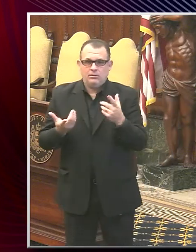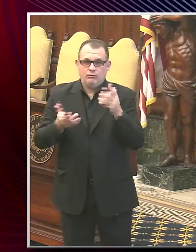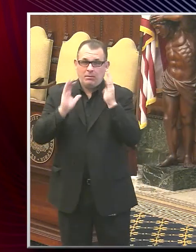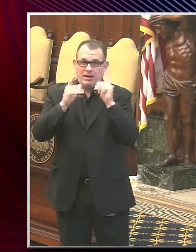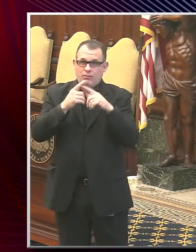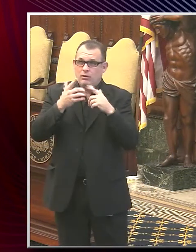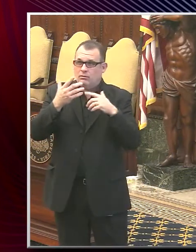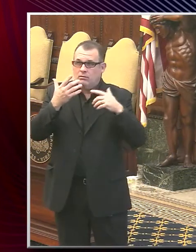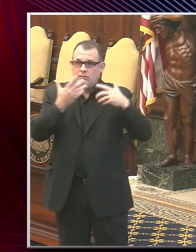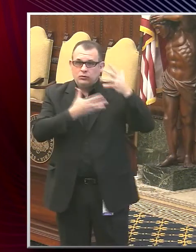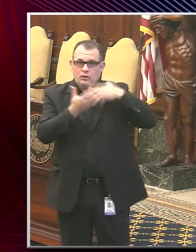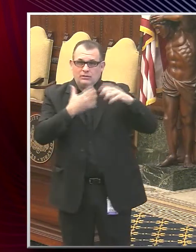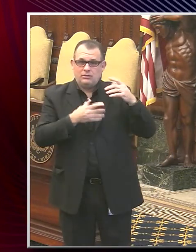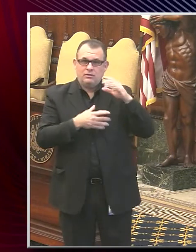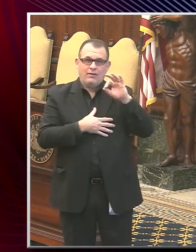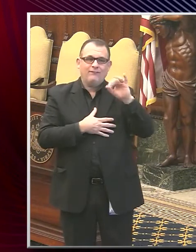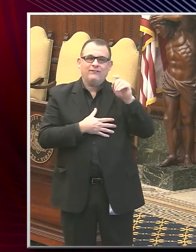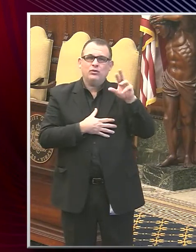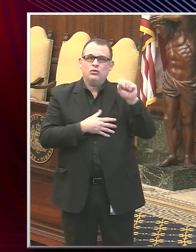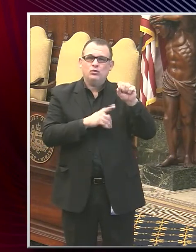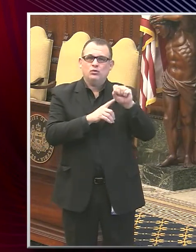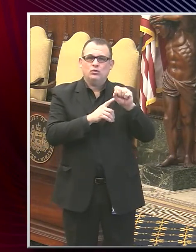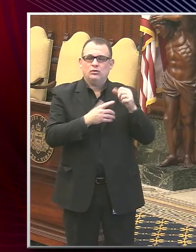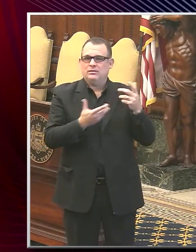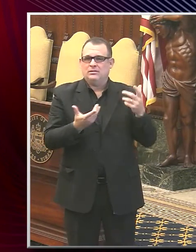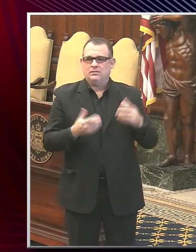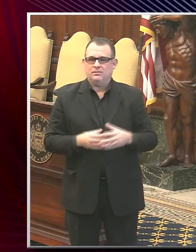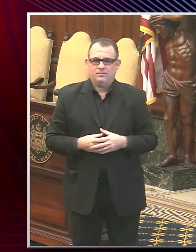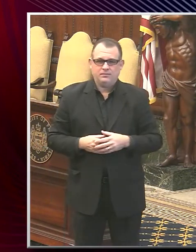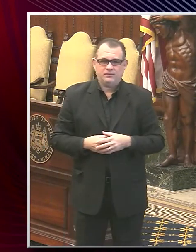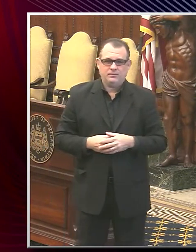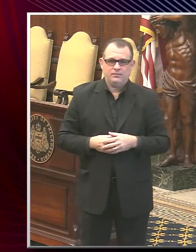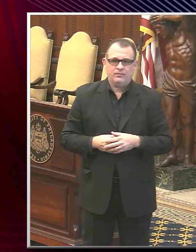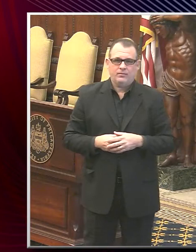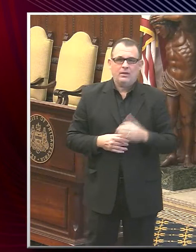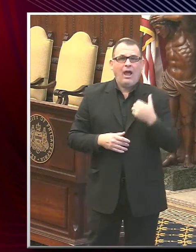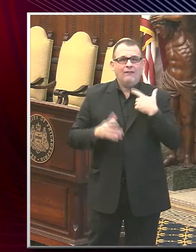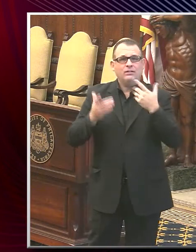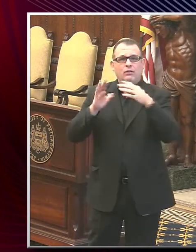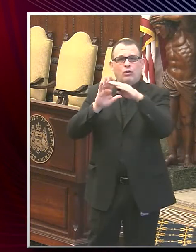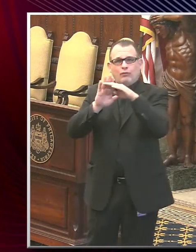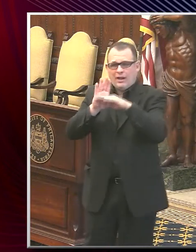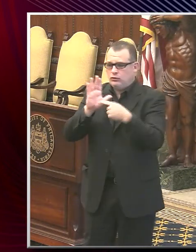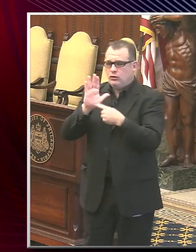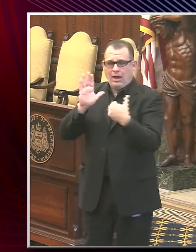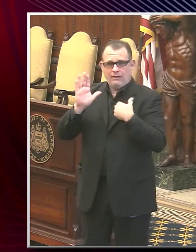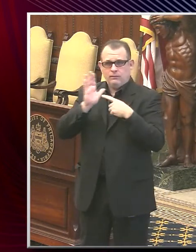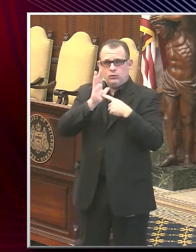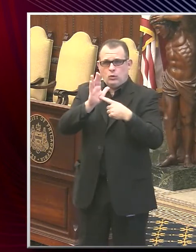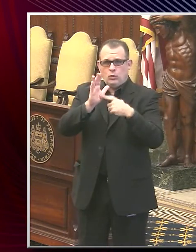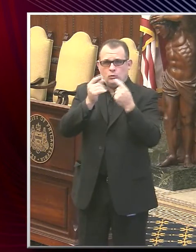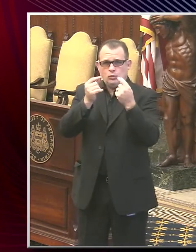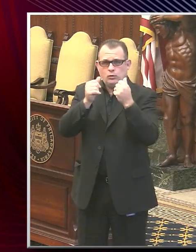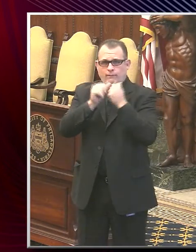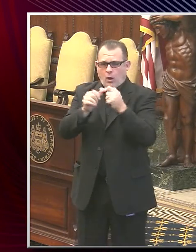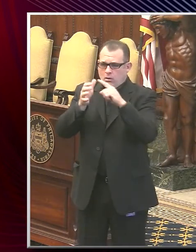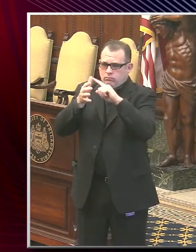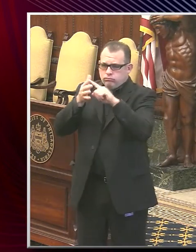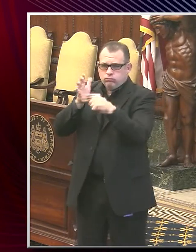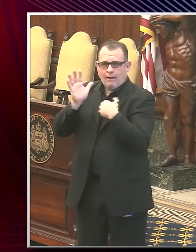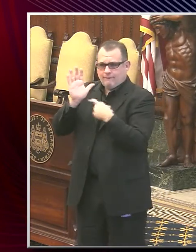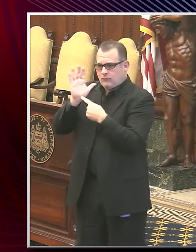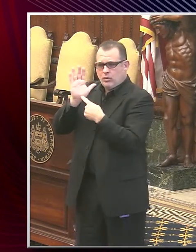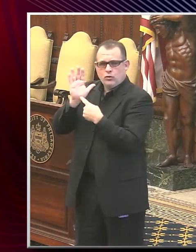through the system. So we have our recommendations out there, and we'll continue to look at that and see if those need to be altered as the